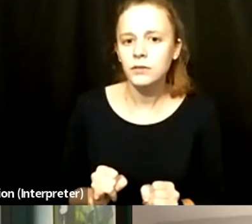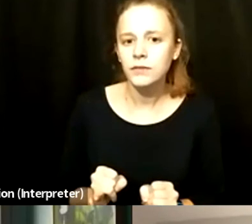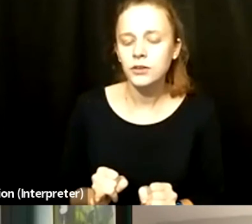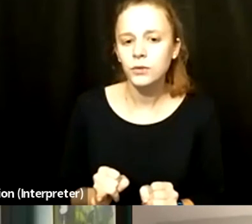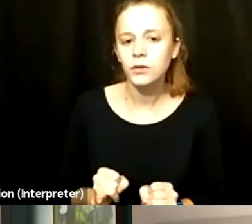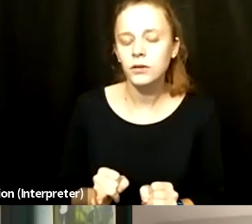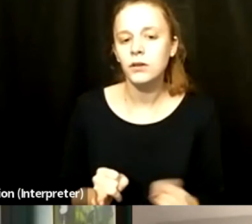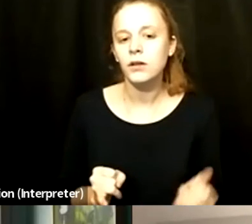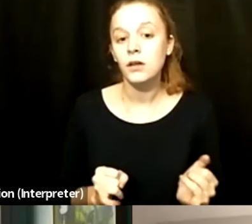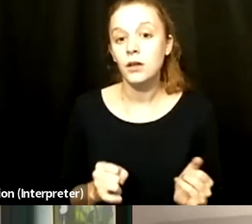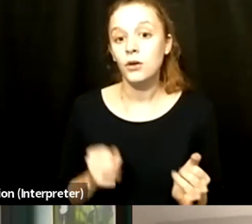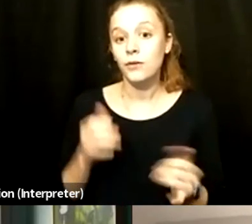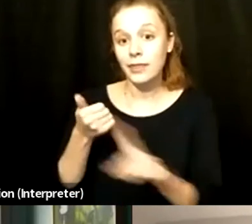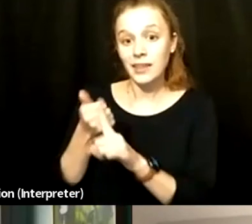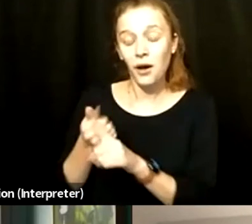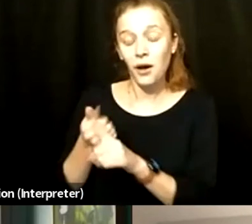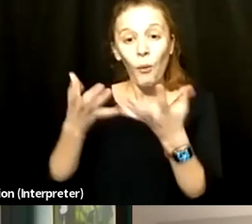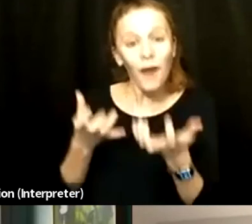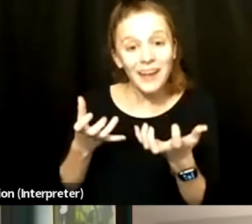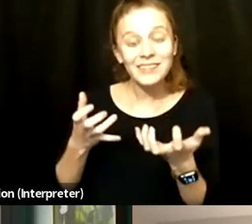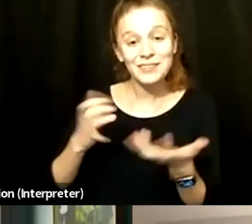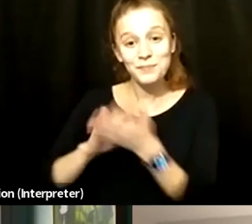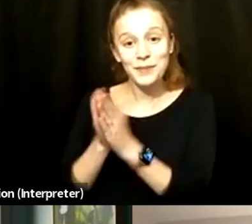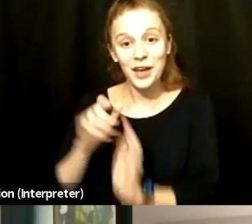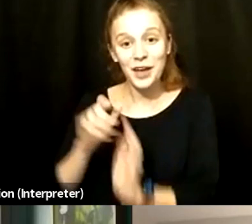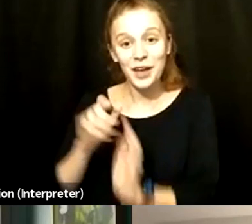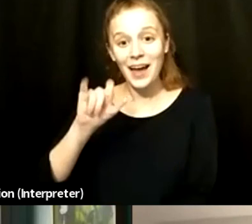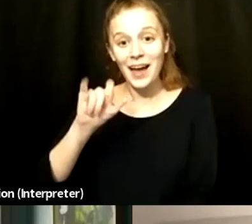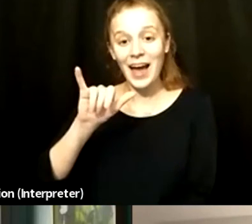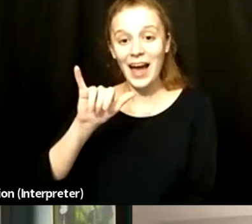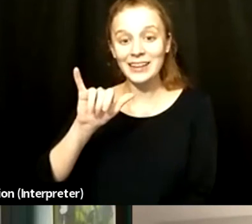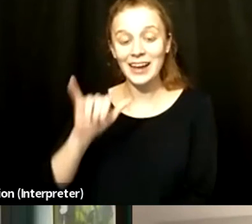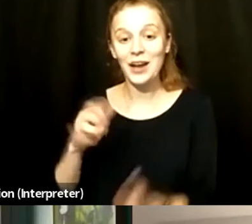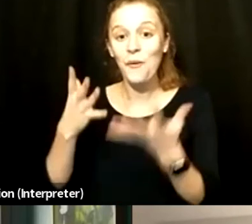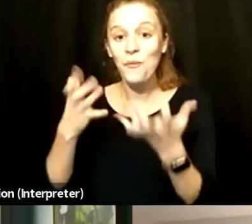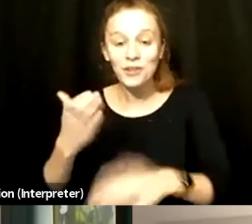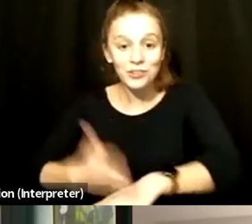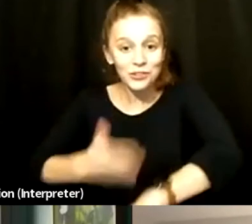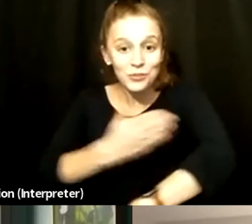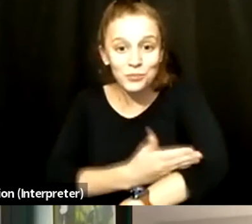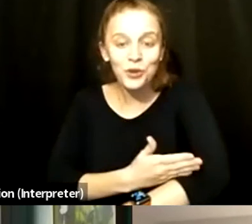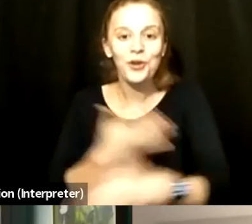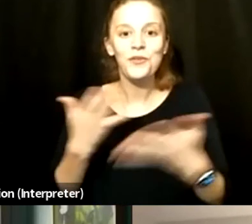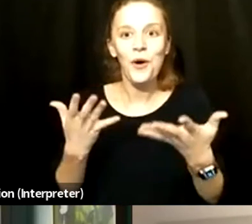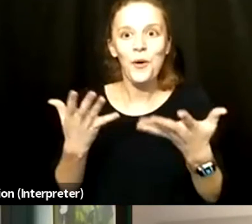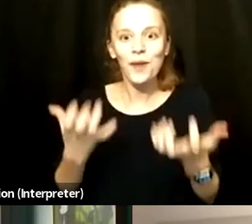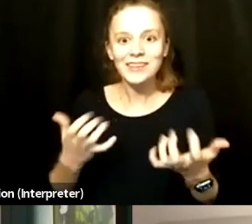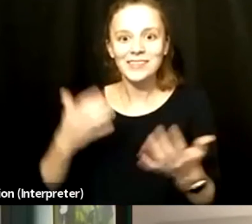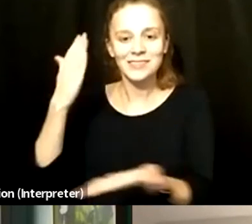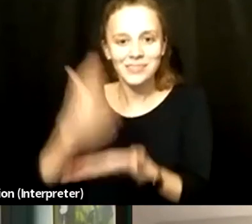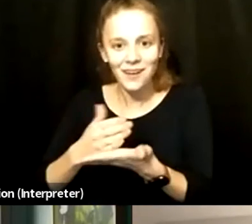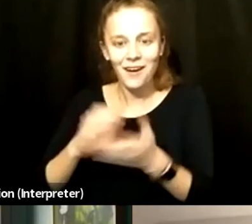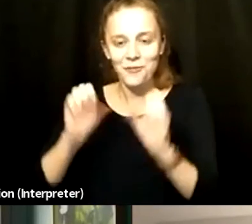wants to be an ally, wants to be better, wants to, dismantle ableism, but first has to learn